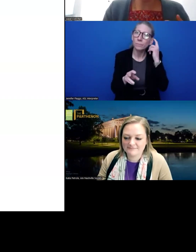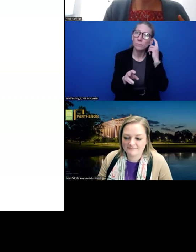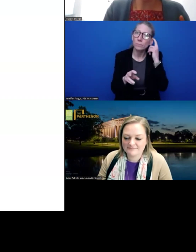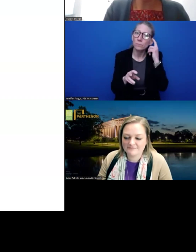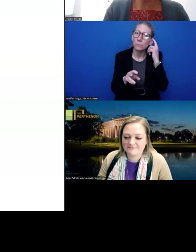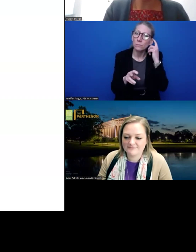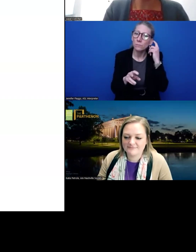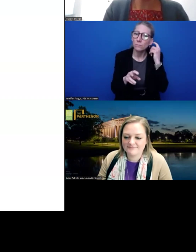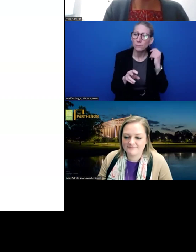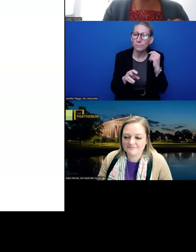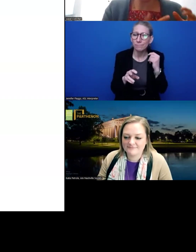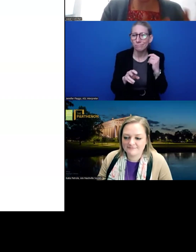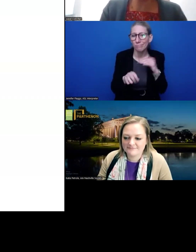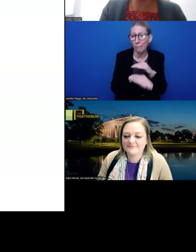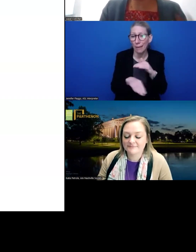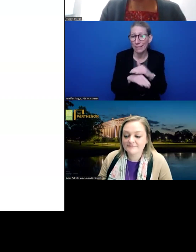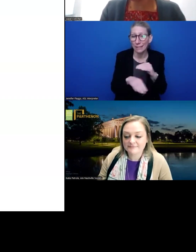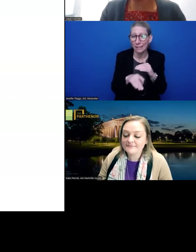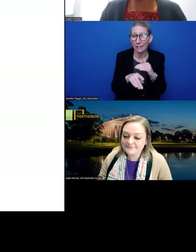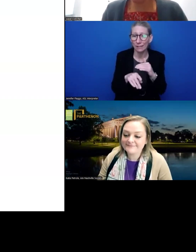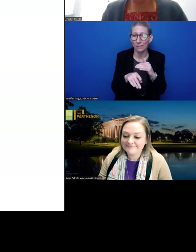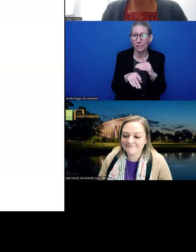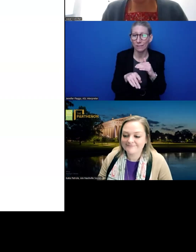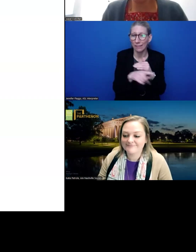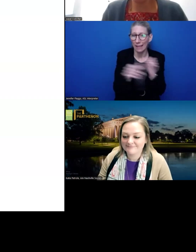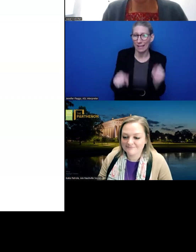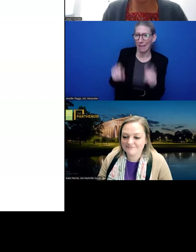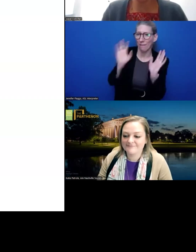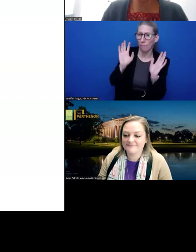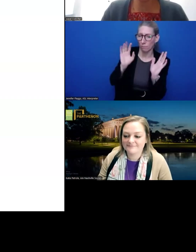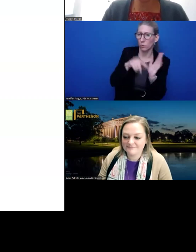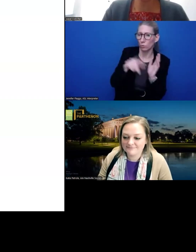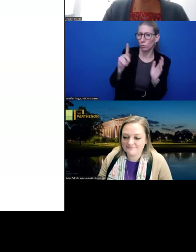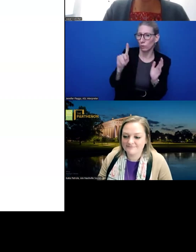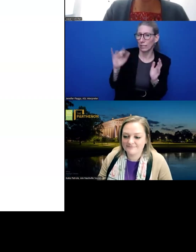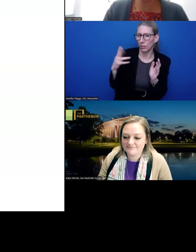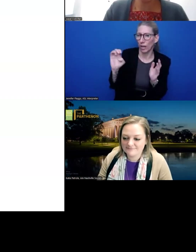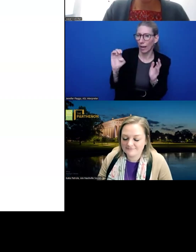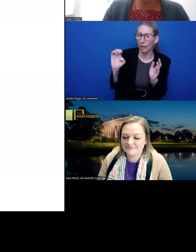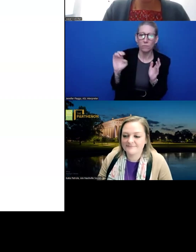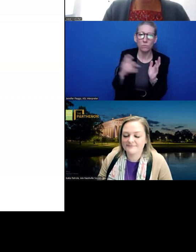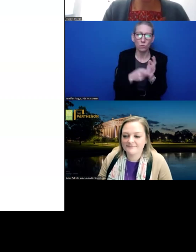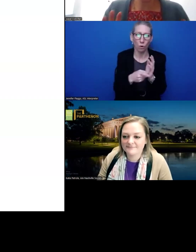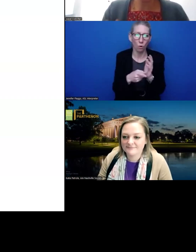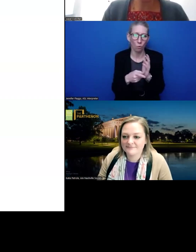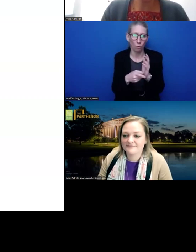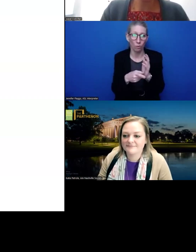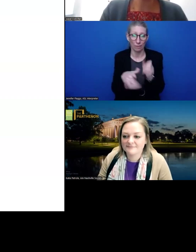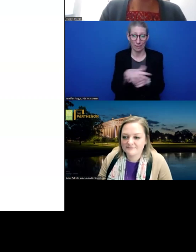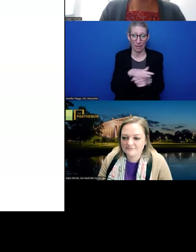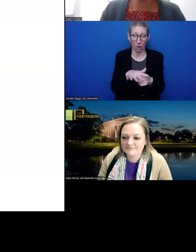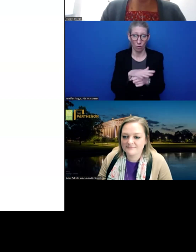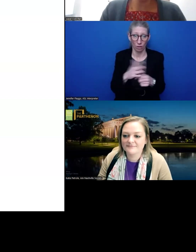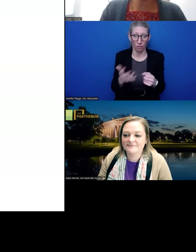basically they gave themselves to the K'iche'. So we can see that the area covers